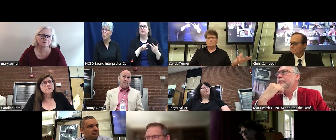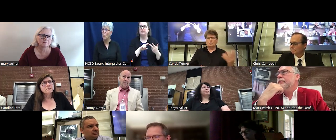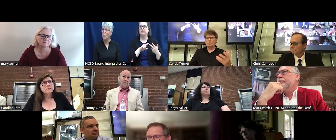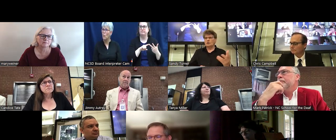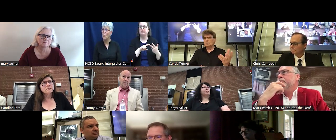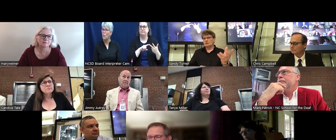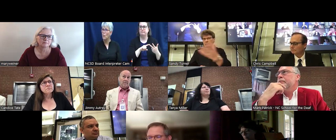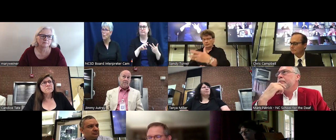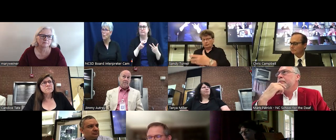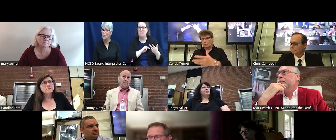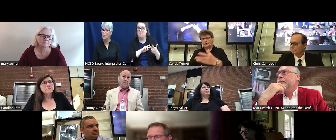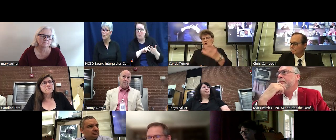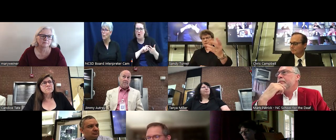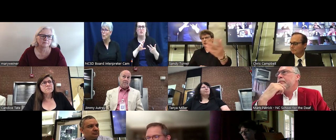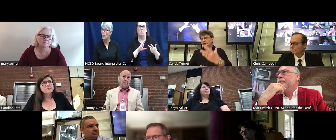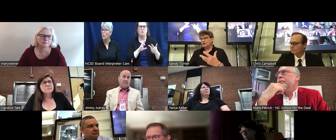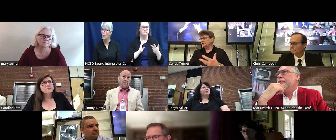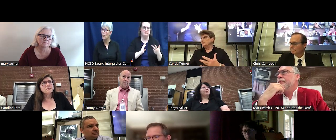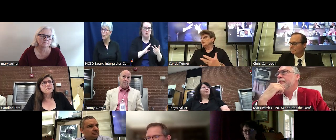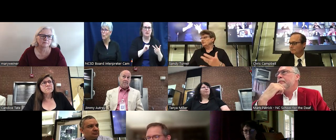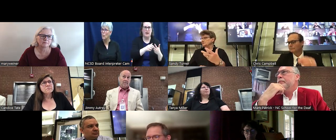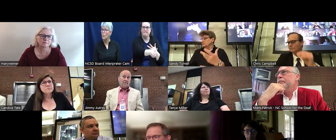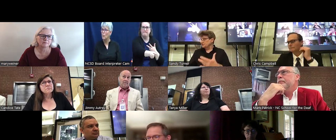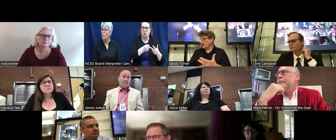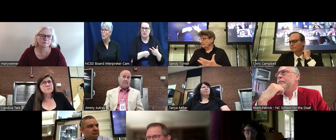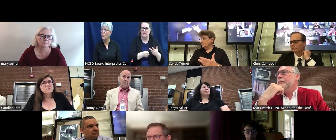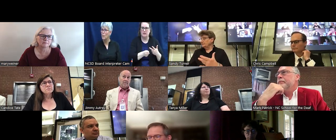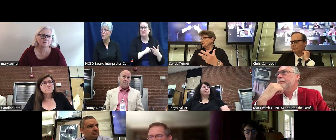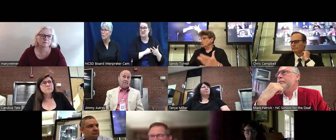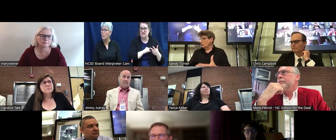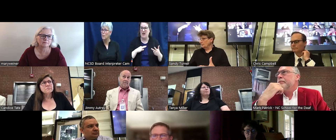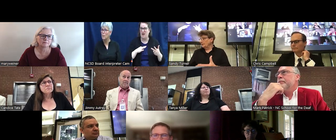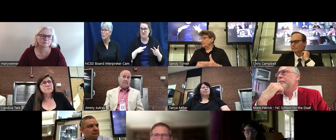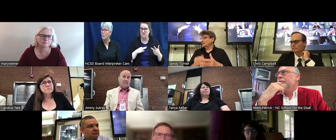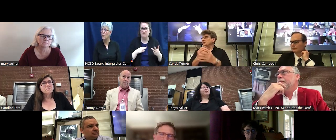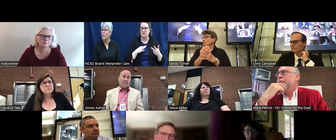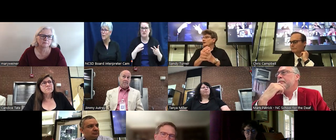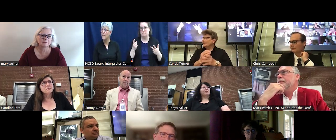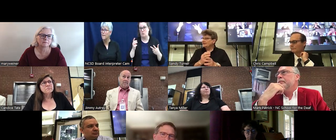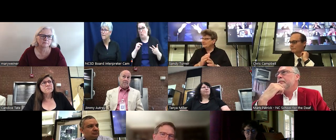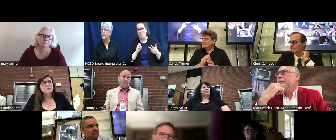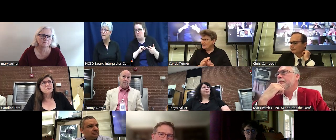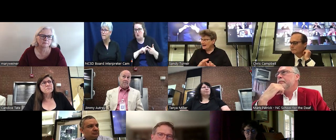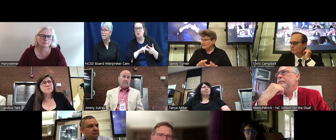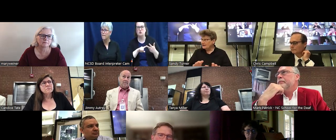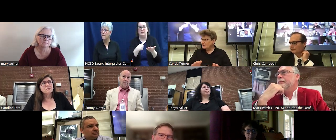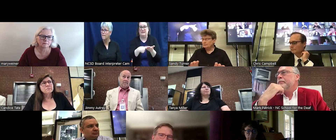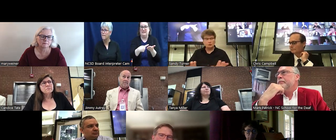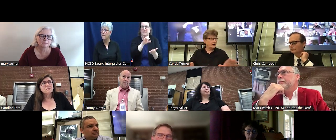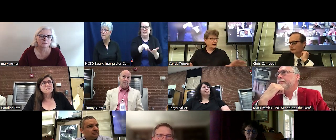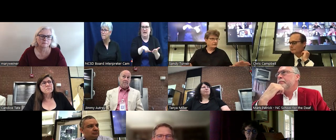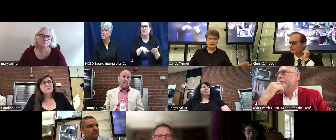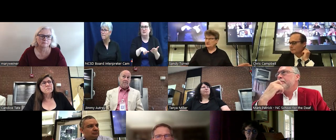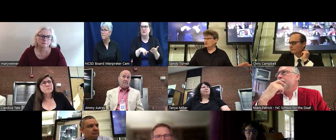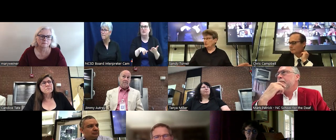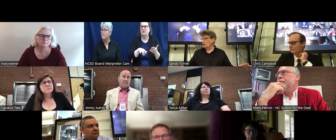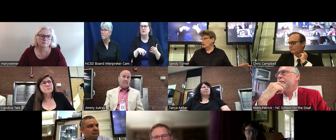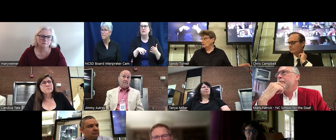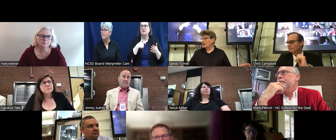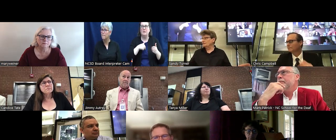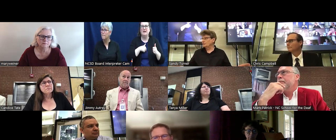Mark or the board can pull in some staff to talk about that, and we kind of divide that up to where everybody's